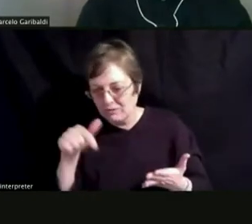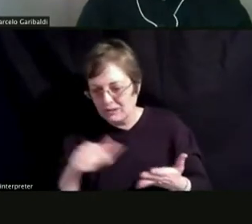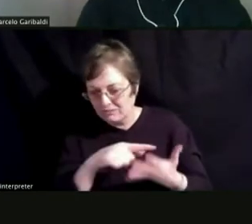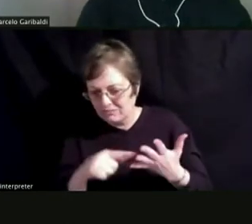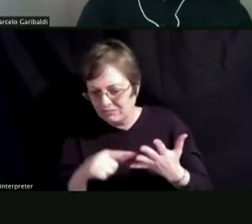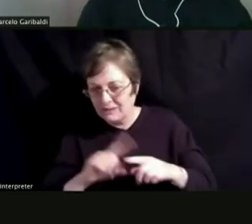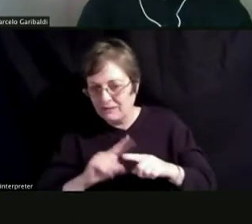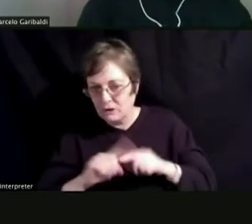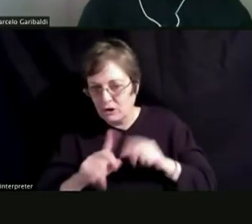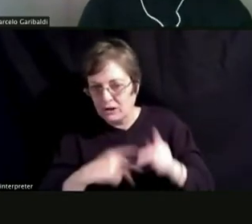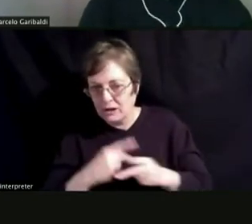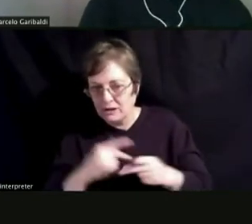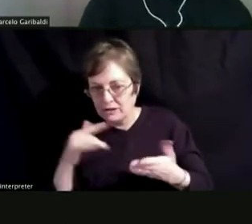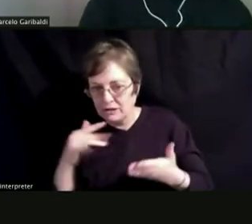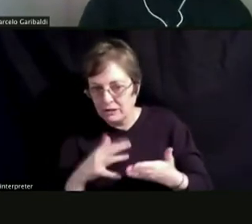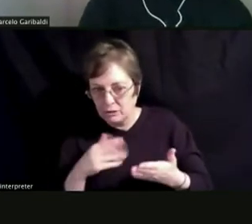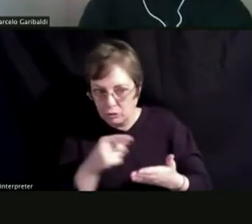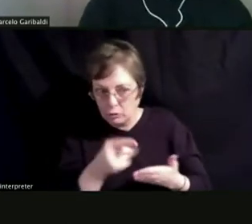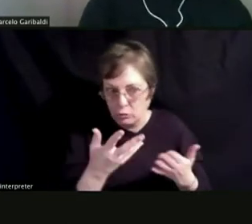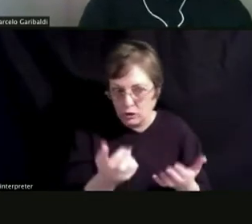be invited to volunteer?